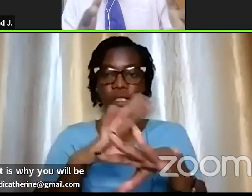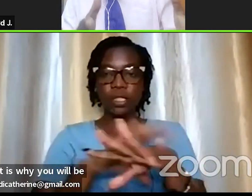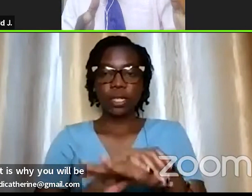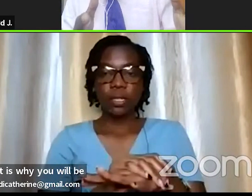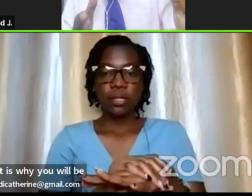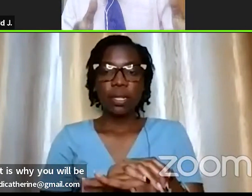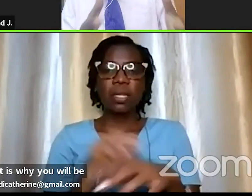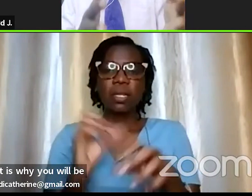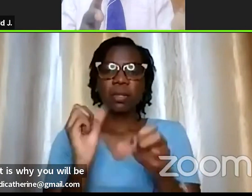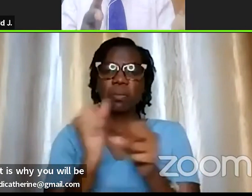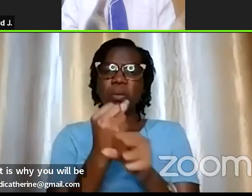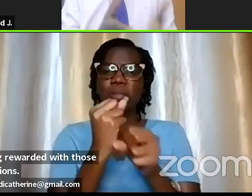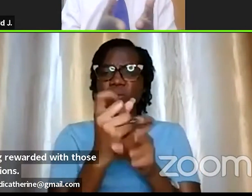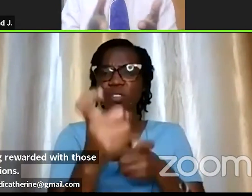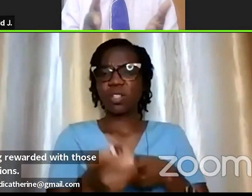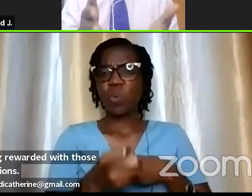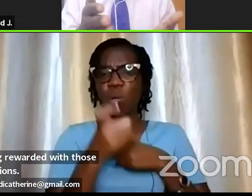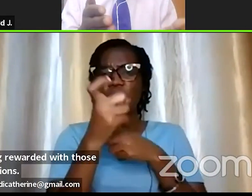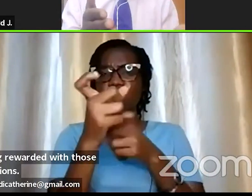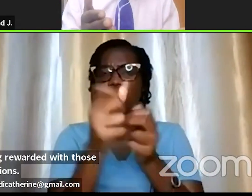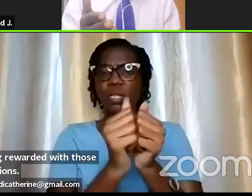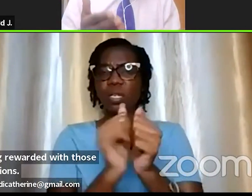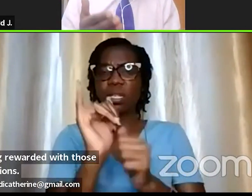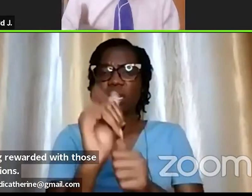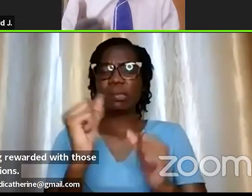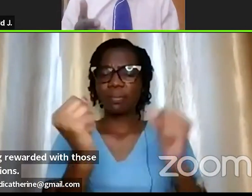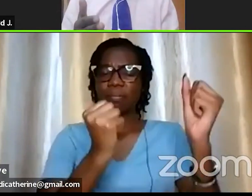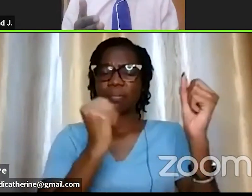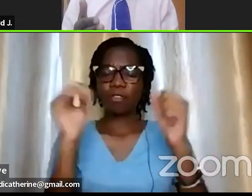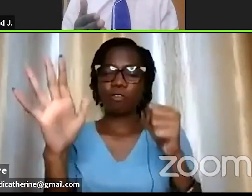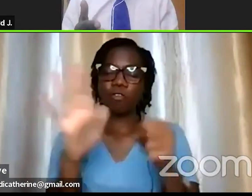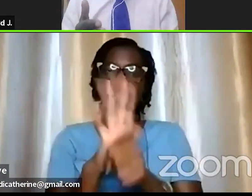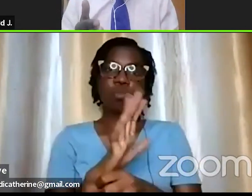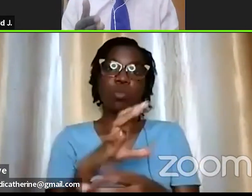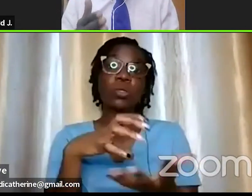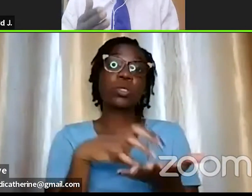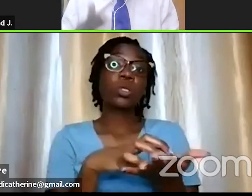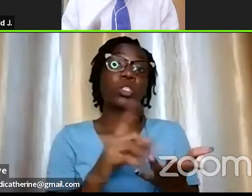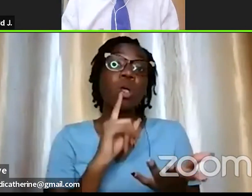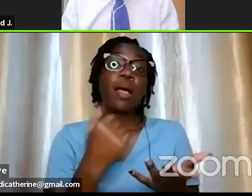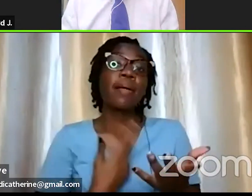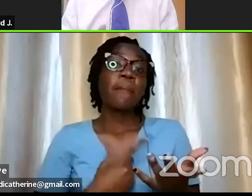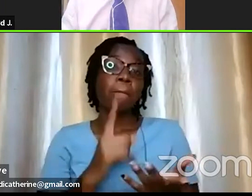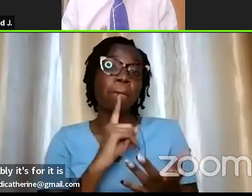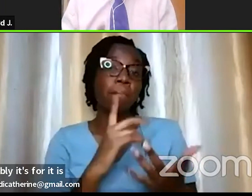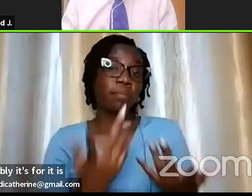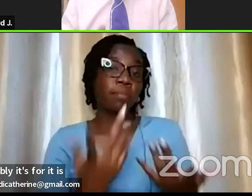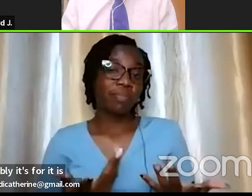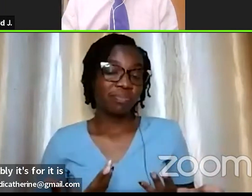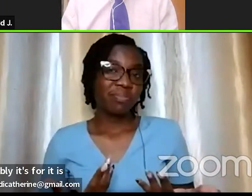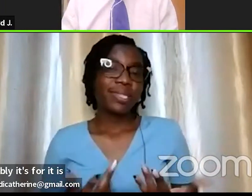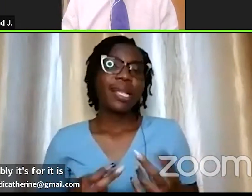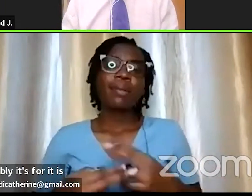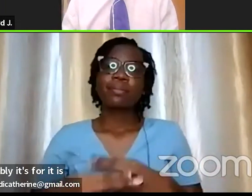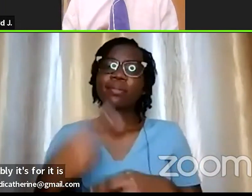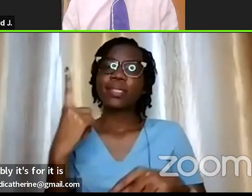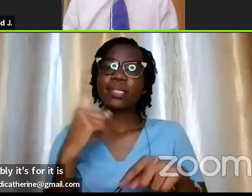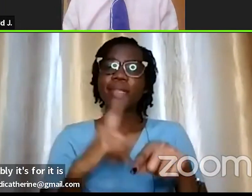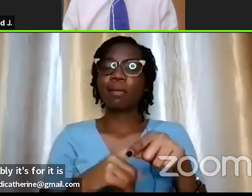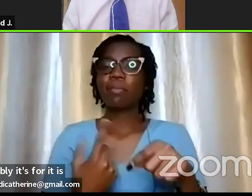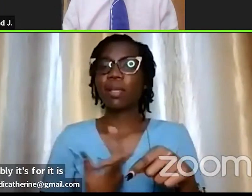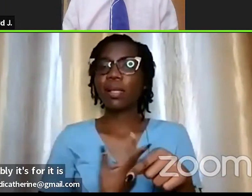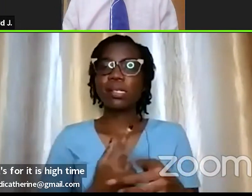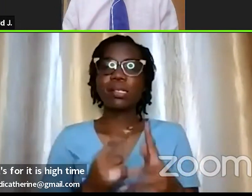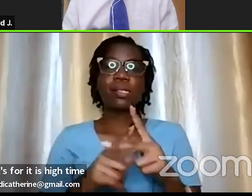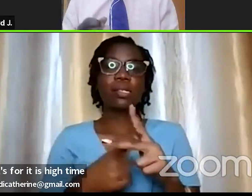those powerful positions. And as you've said, probably it is high time for us to be able to start thinking in